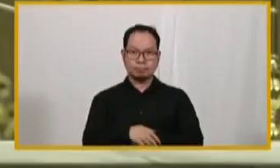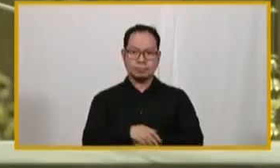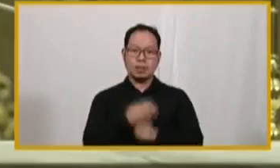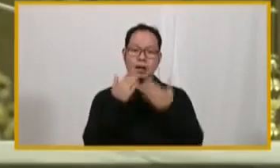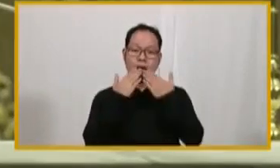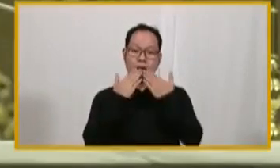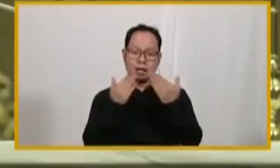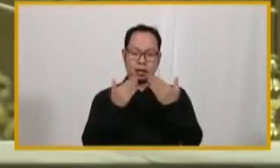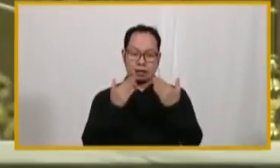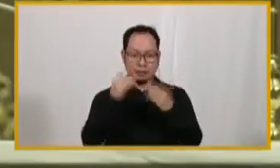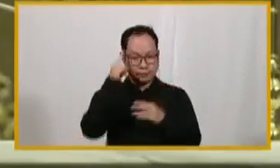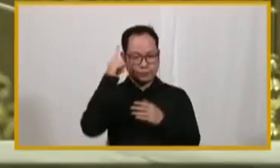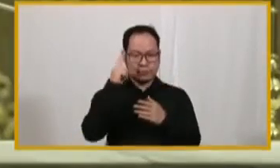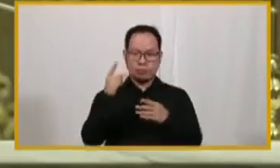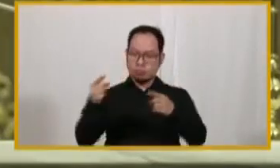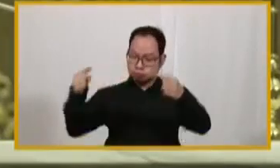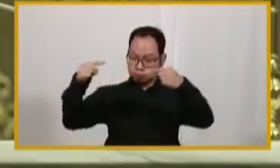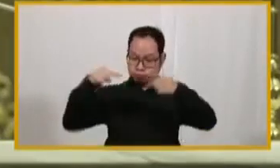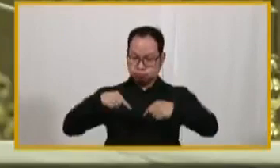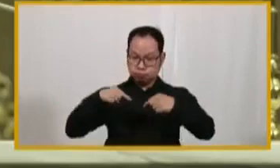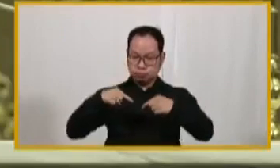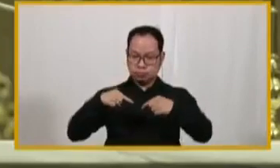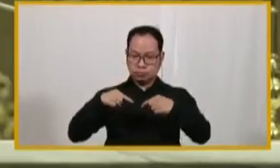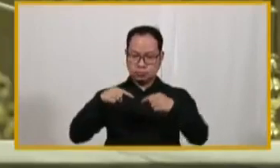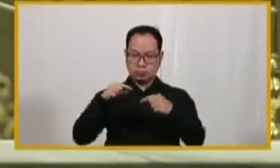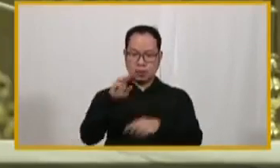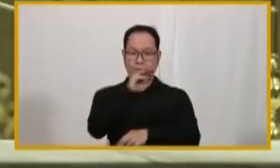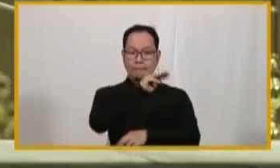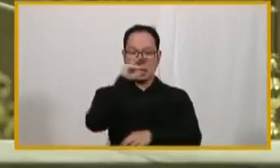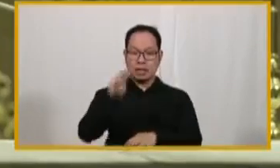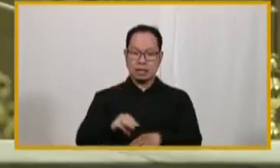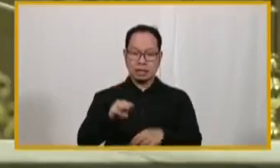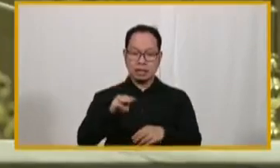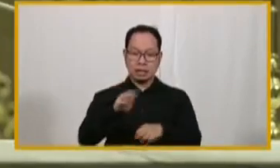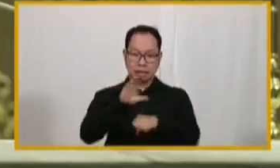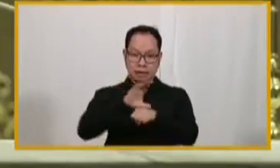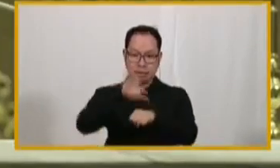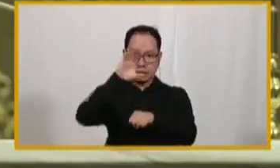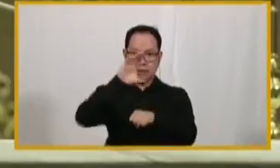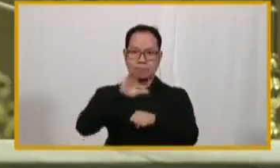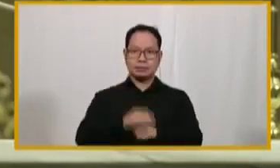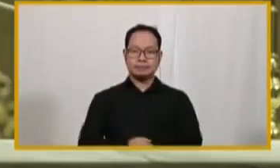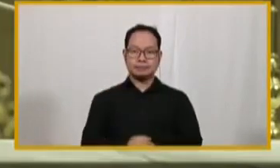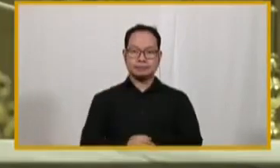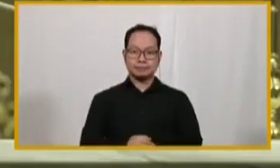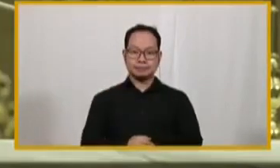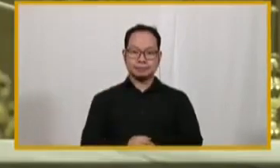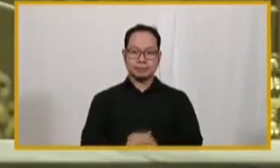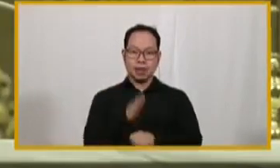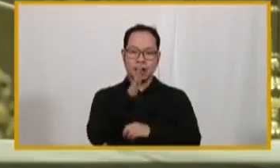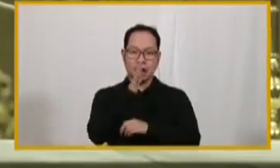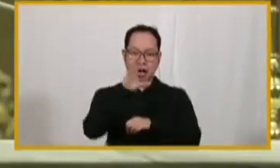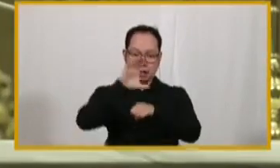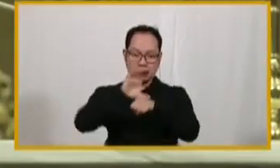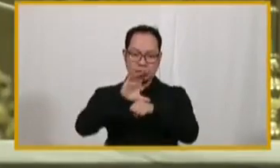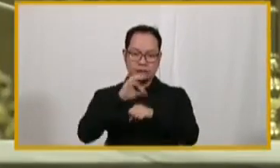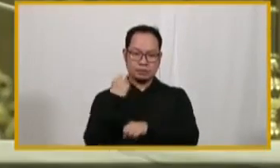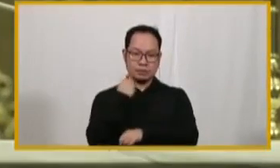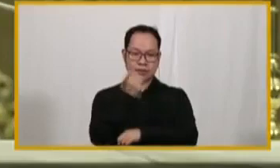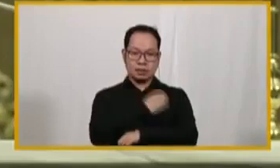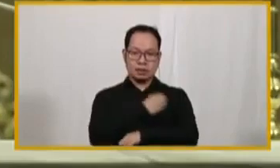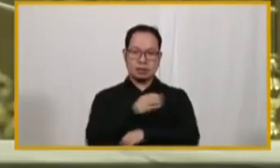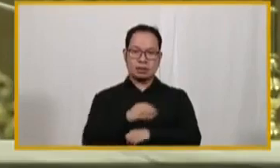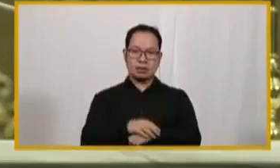Thank you for coming to the Manila Cathedral, the Mother Church of our